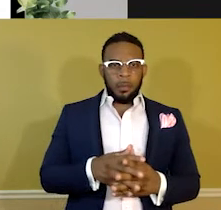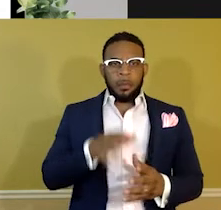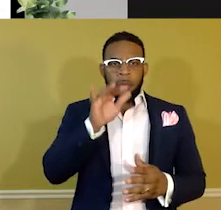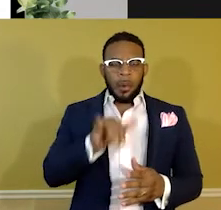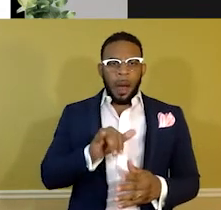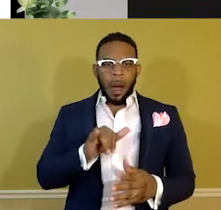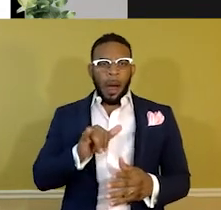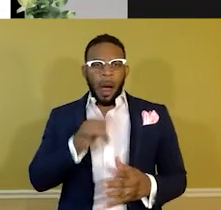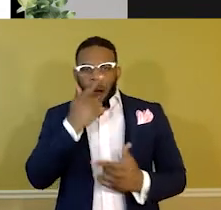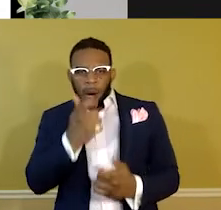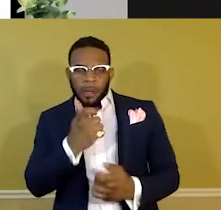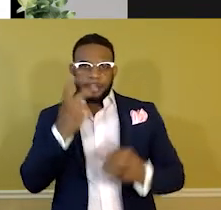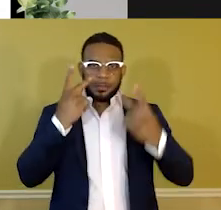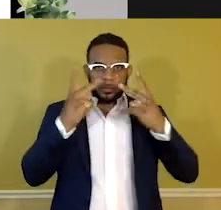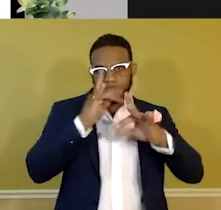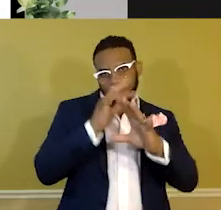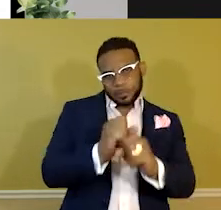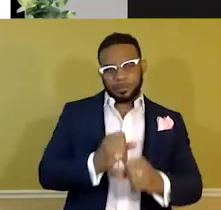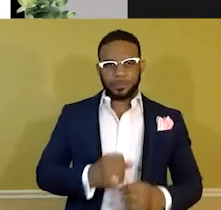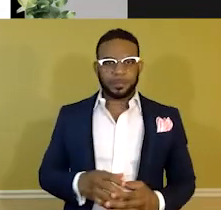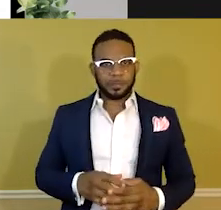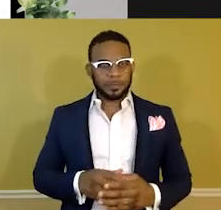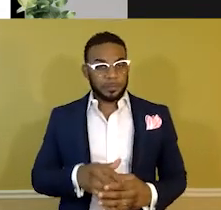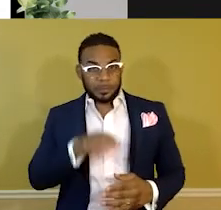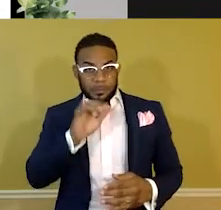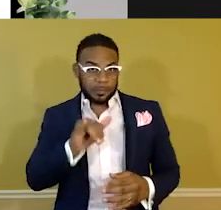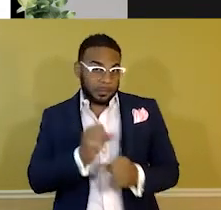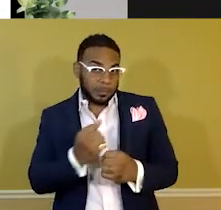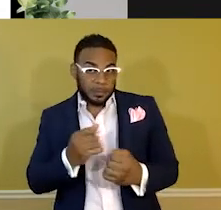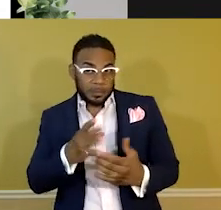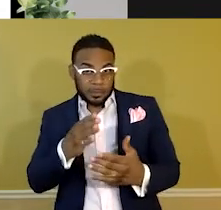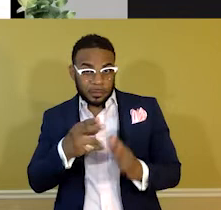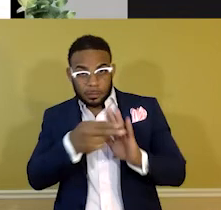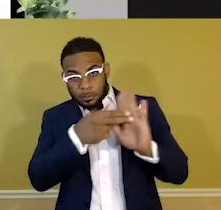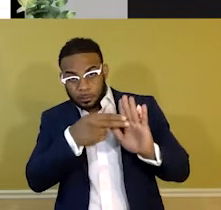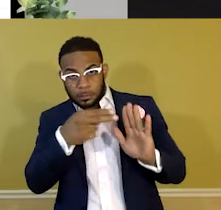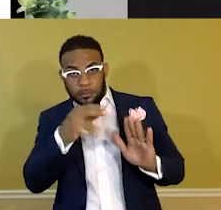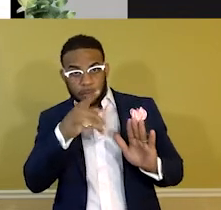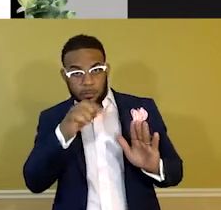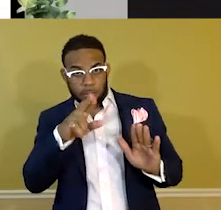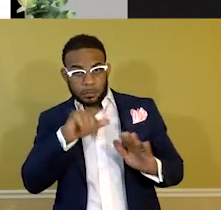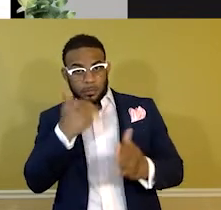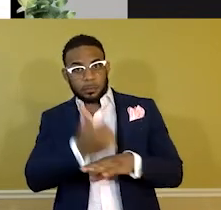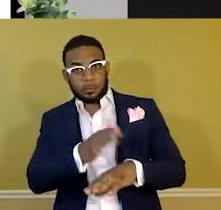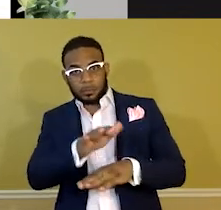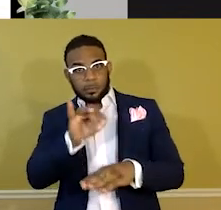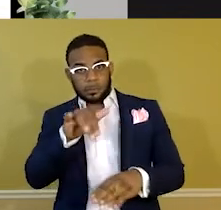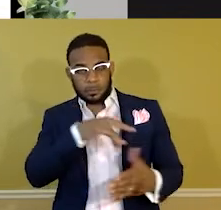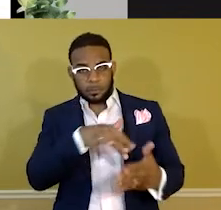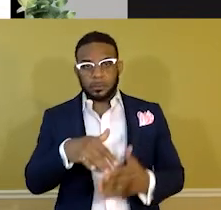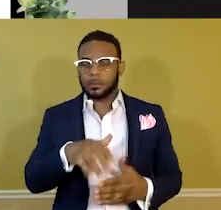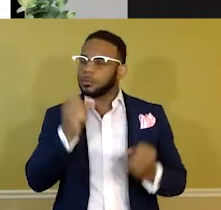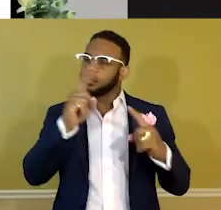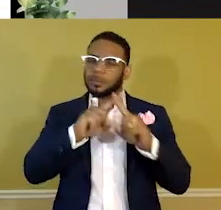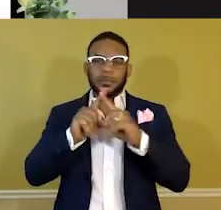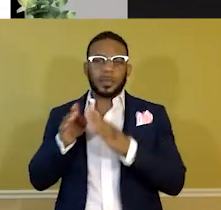that's, that's interesting. It's visually pleasing. Um, and this could be maybe your header, um, when you actually land on your case study. Um, there